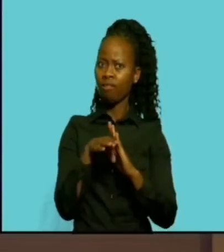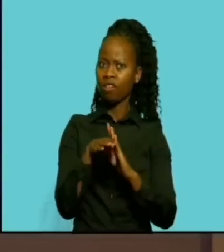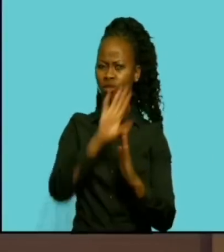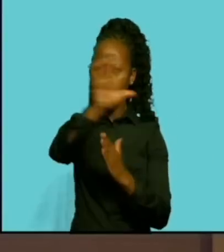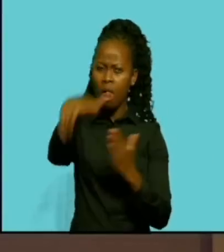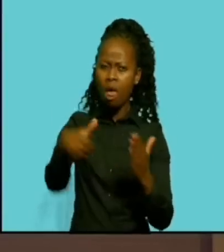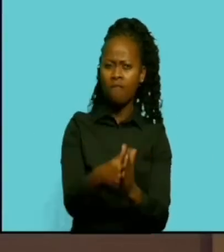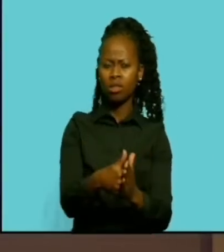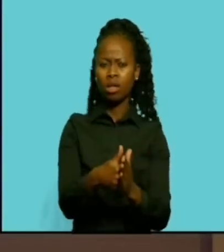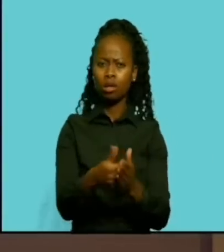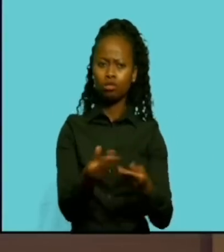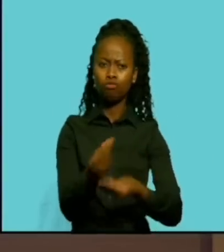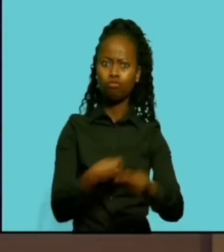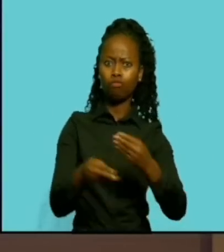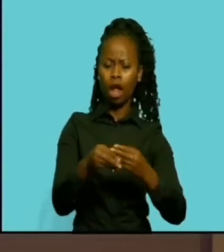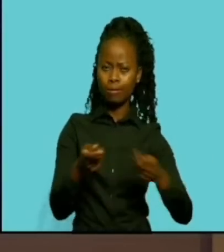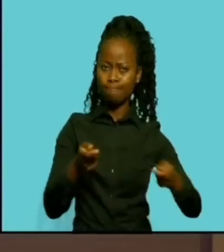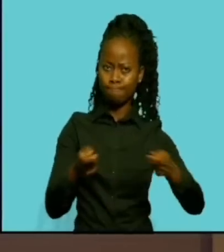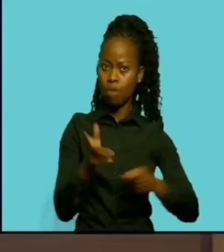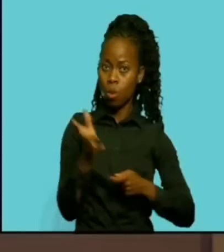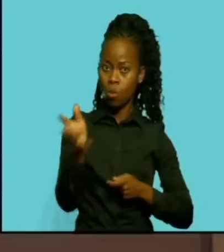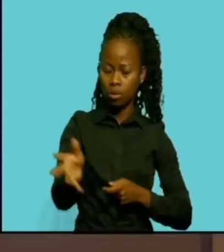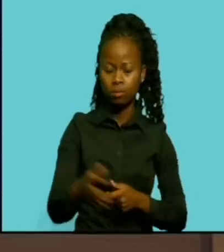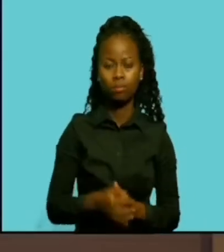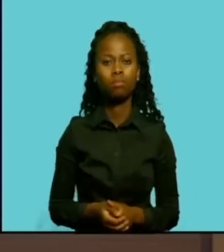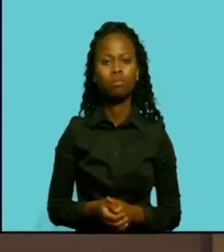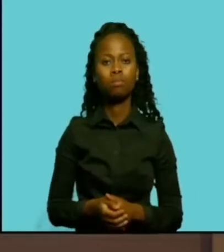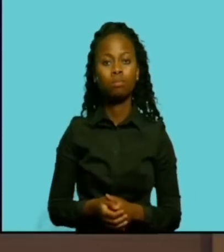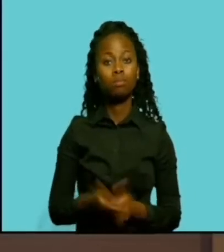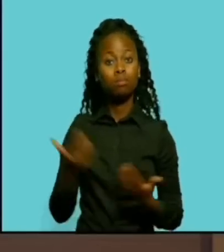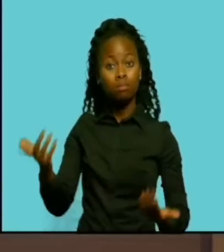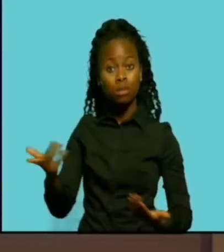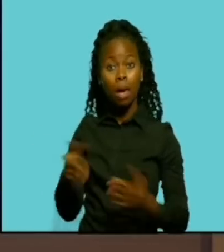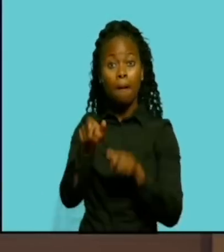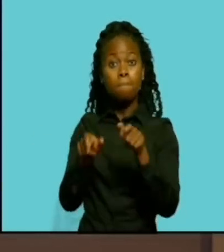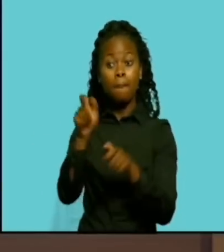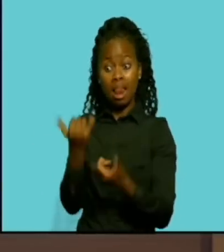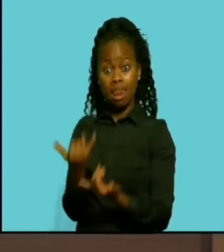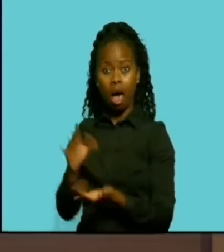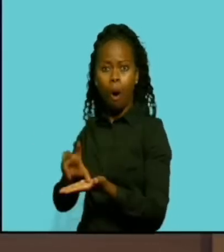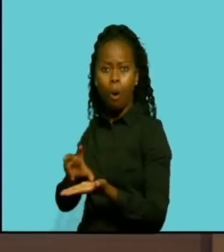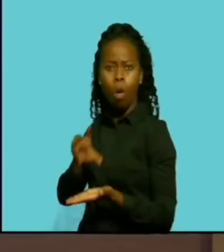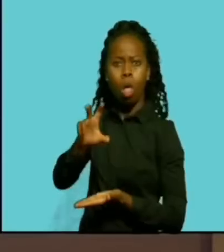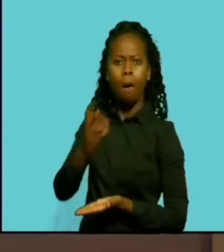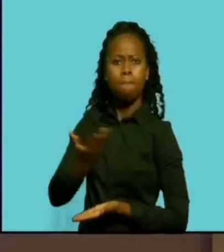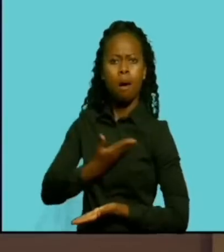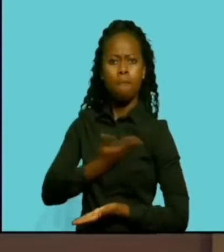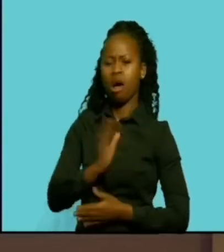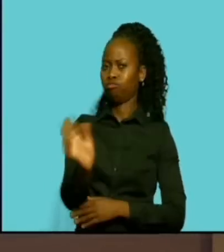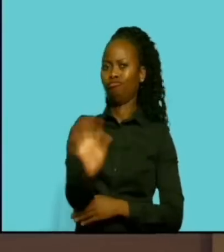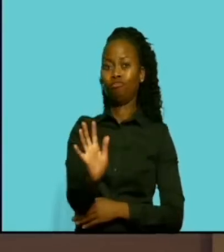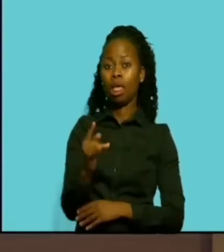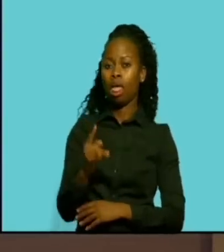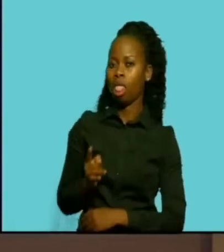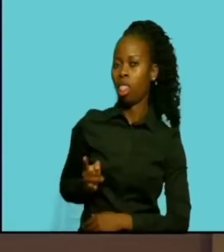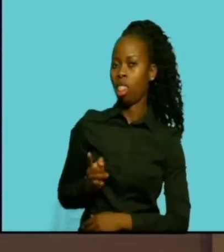Investor appetite for riskier assets is weaker, and asset values in major markets have declined